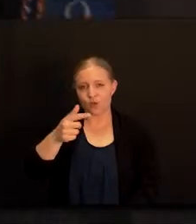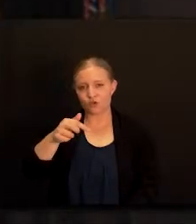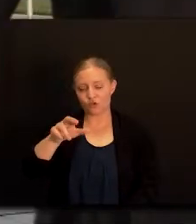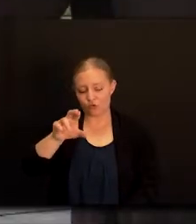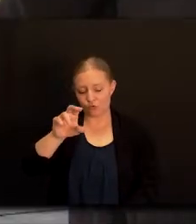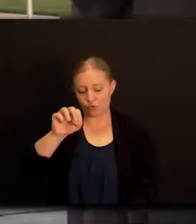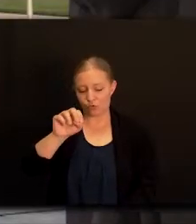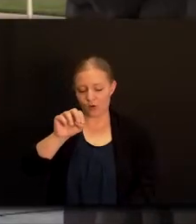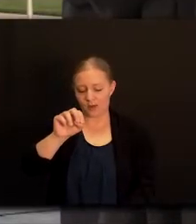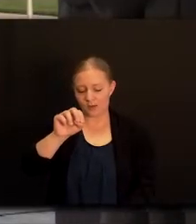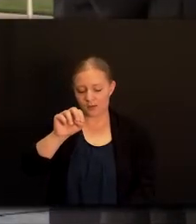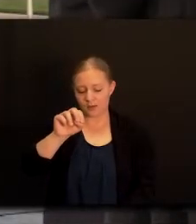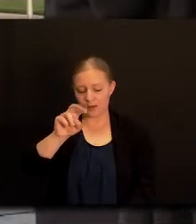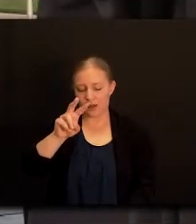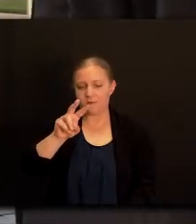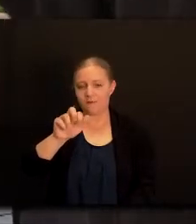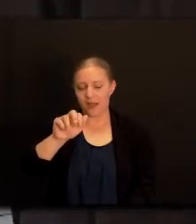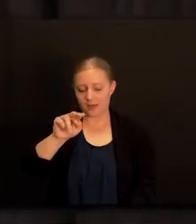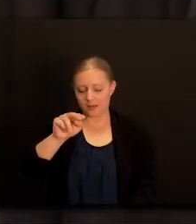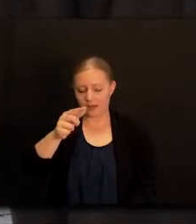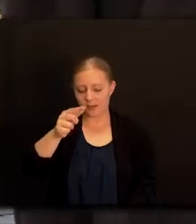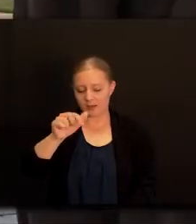Grace Kelly Van Gilder.